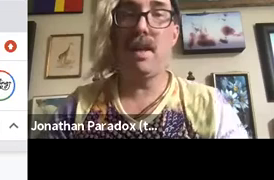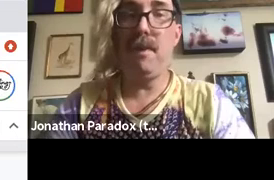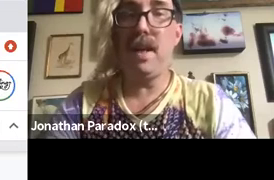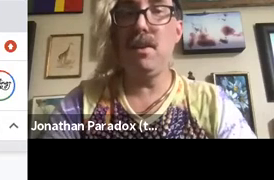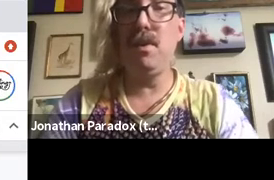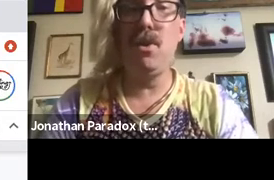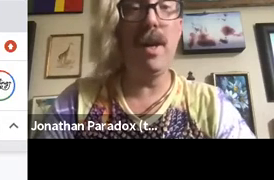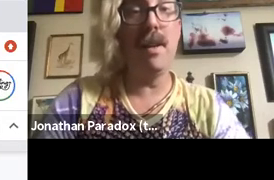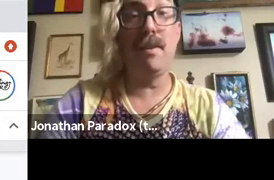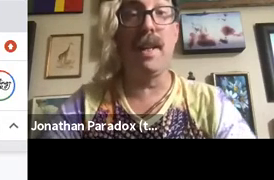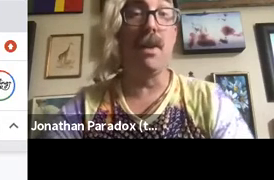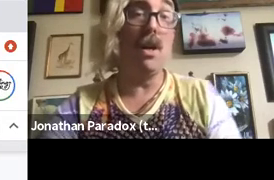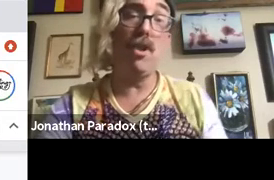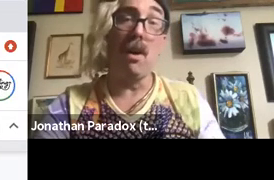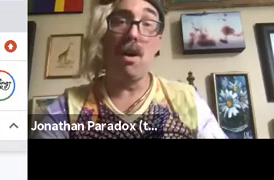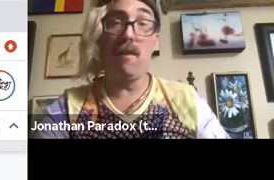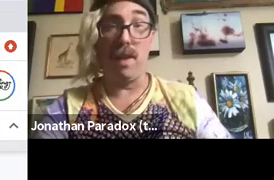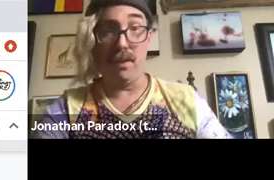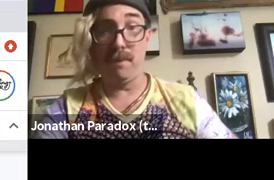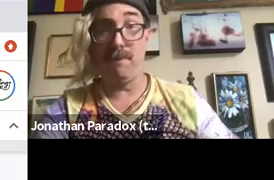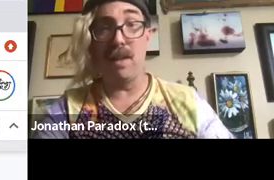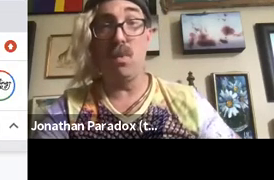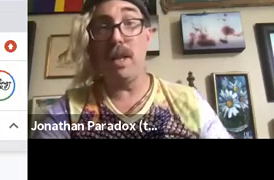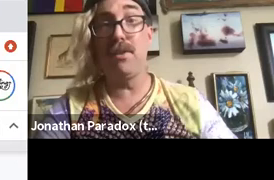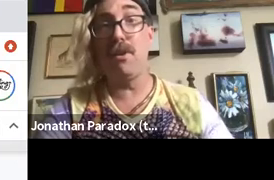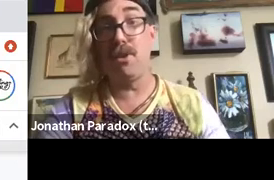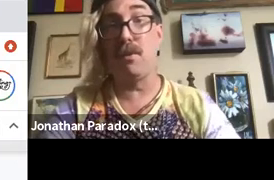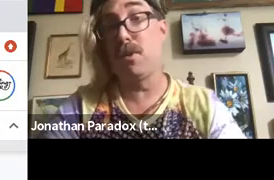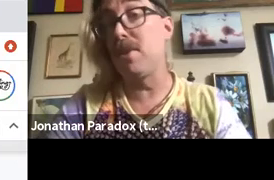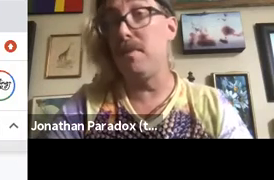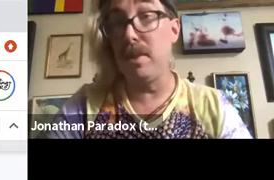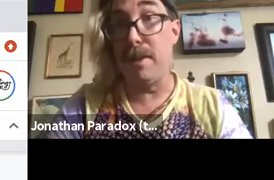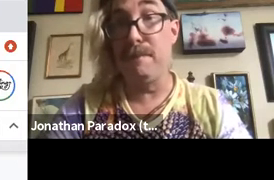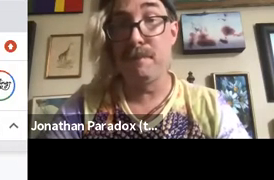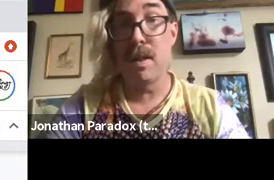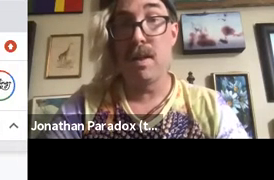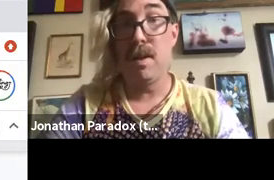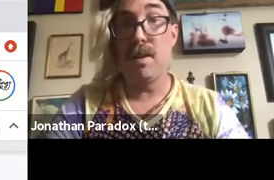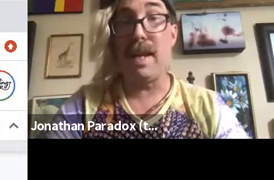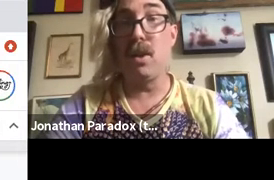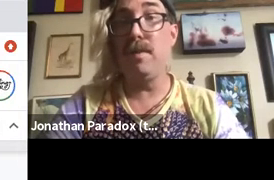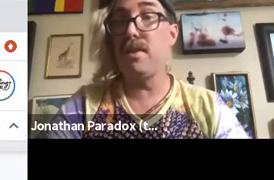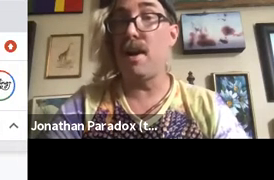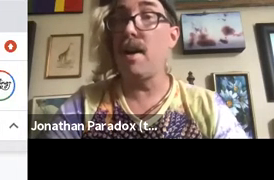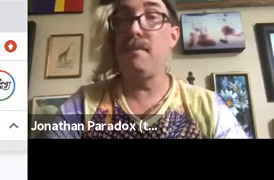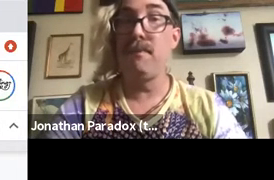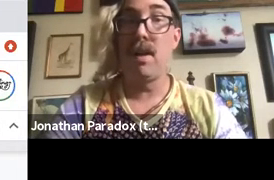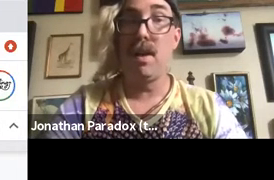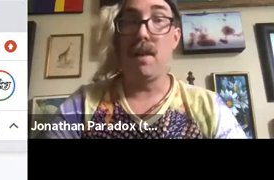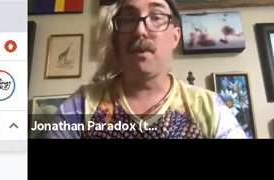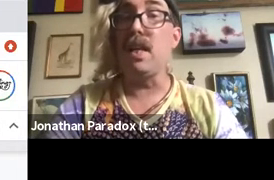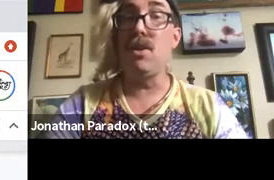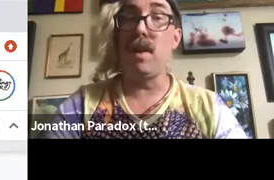I invite you to join us in acknowledging all of this as well as our shared responsibility to make good of this time